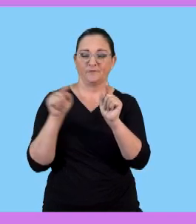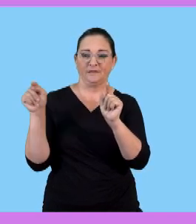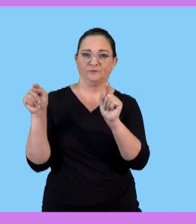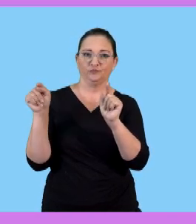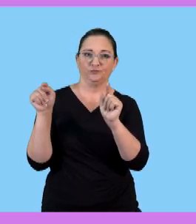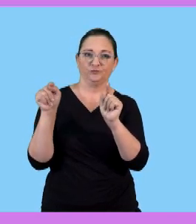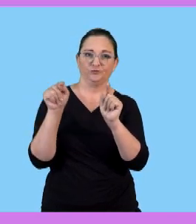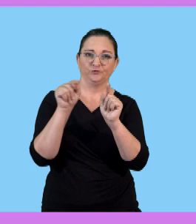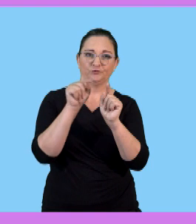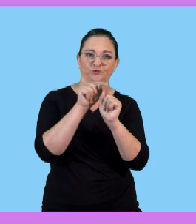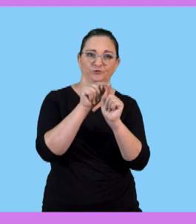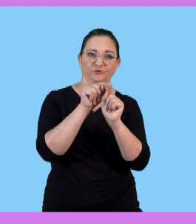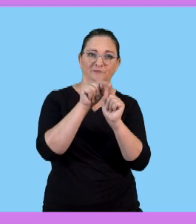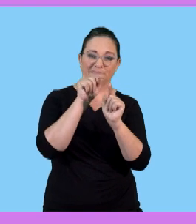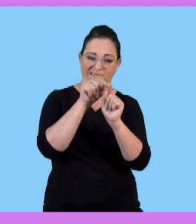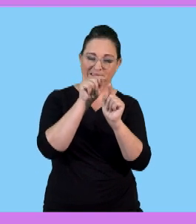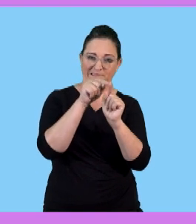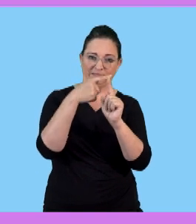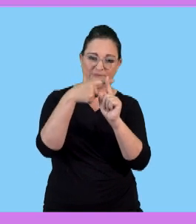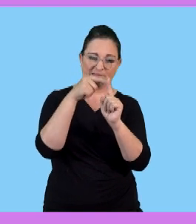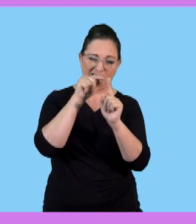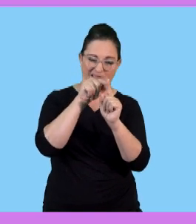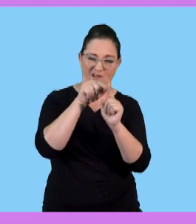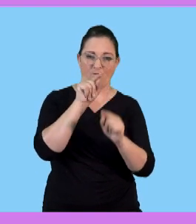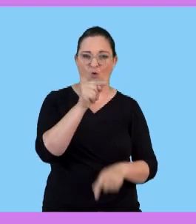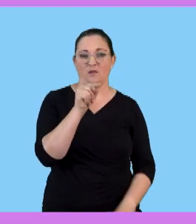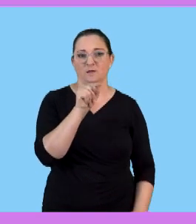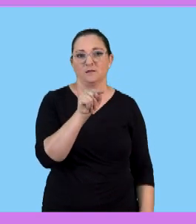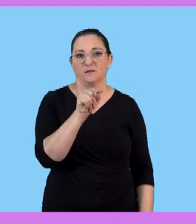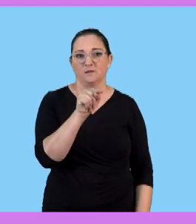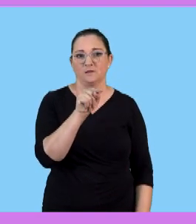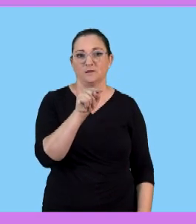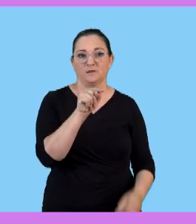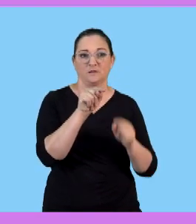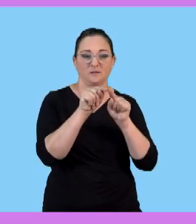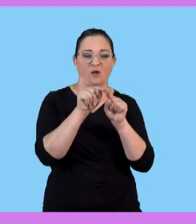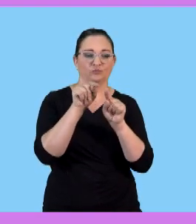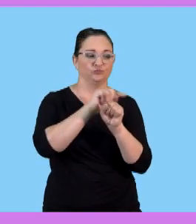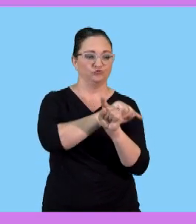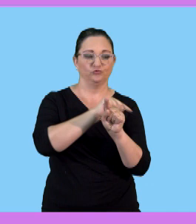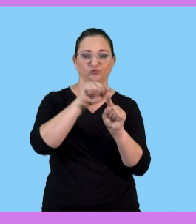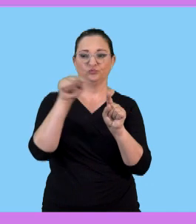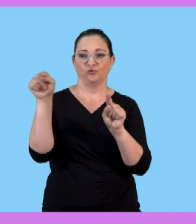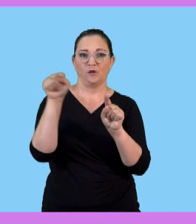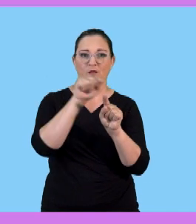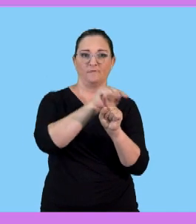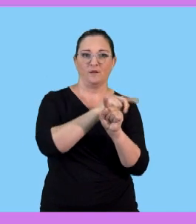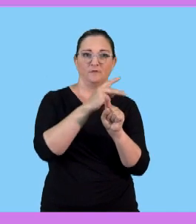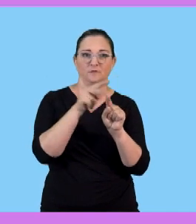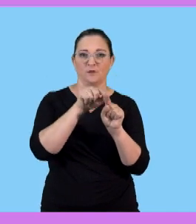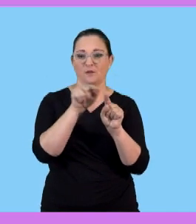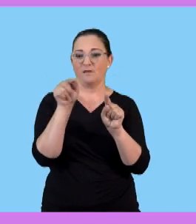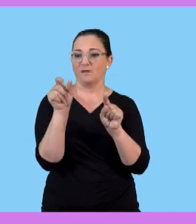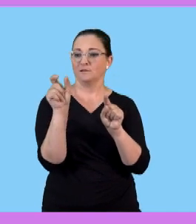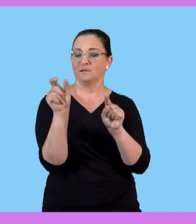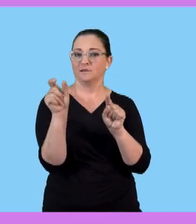And from here, I'm going to move. So this is where they meet. We agree. Then I will move on the curved line, right, all the